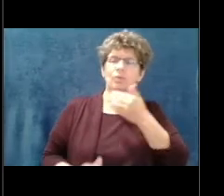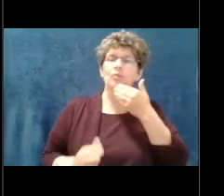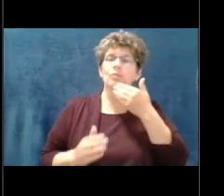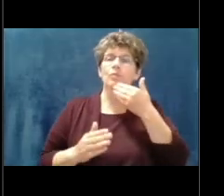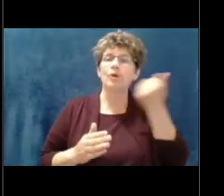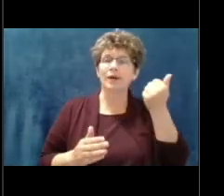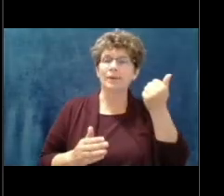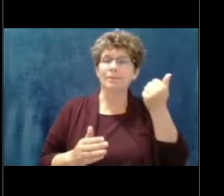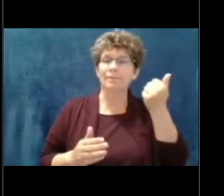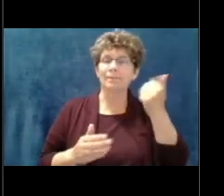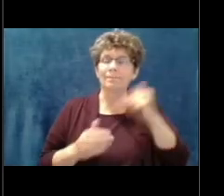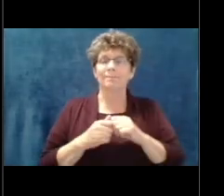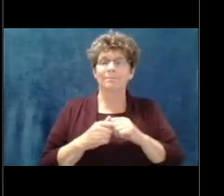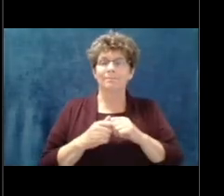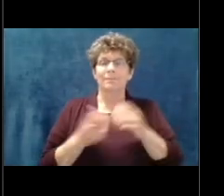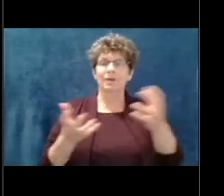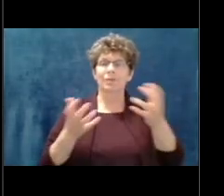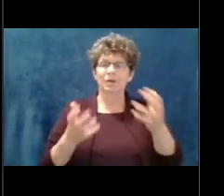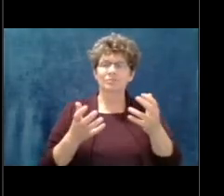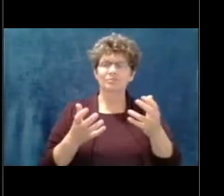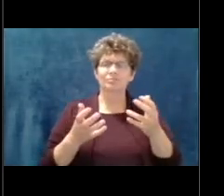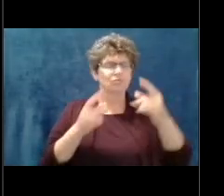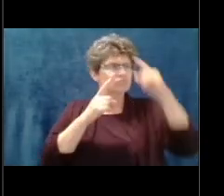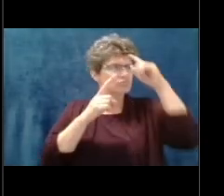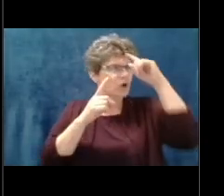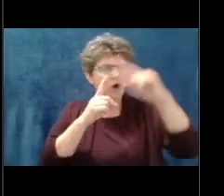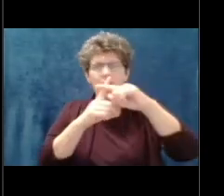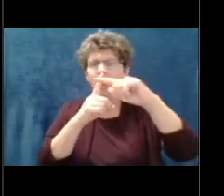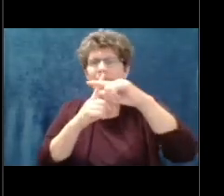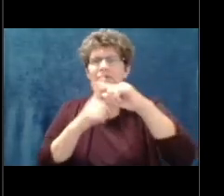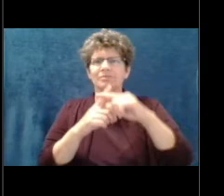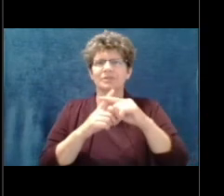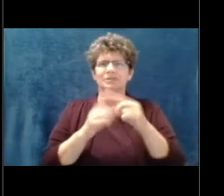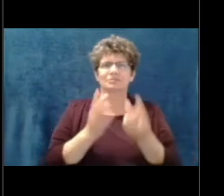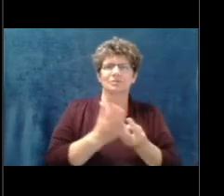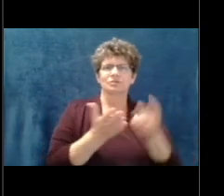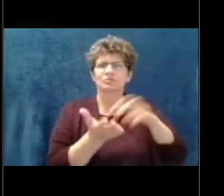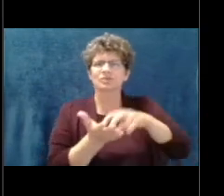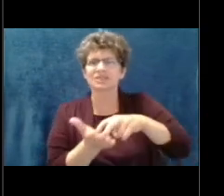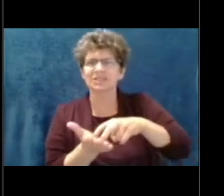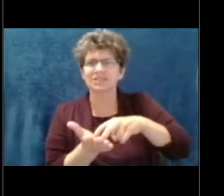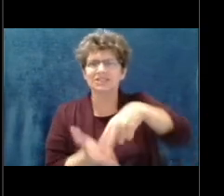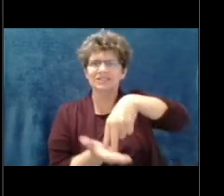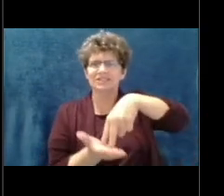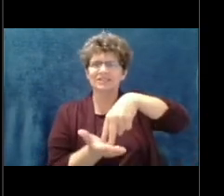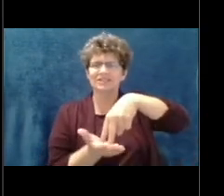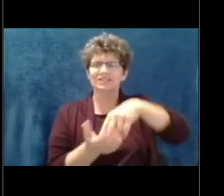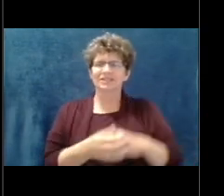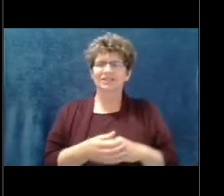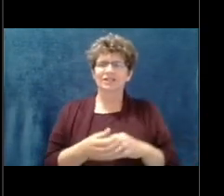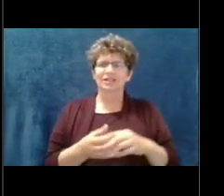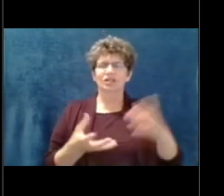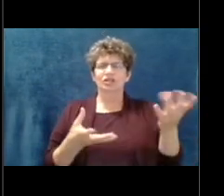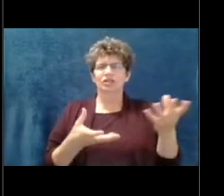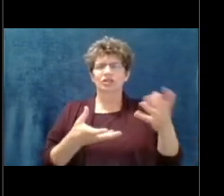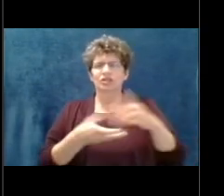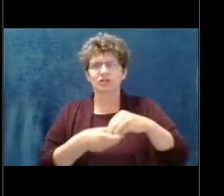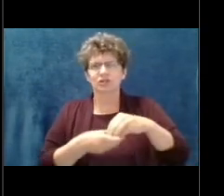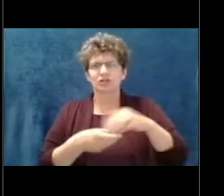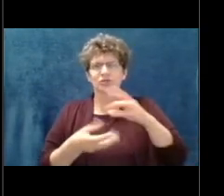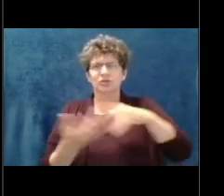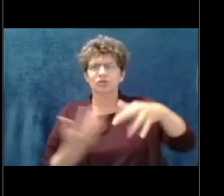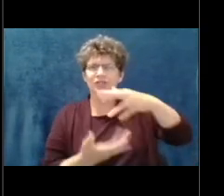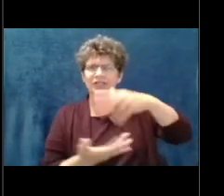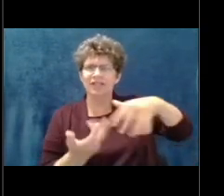optimism, resilience, social engagement, things like that. Give you some more definitions. If you pull up a